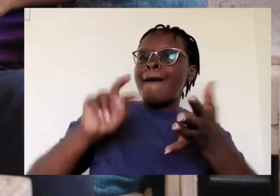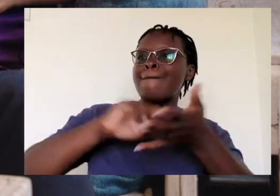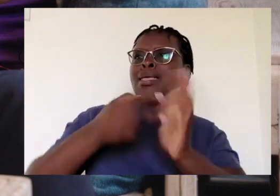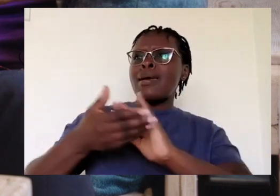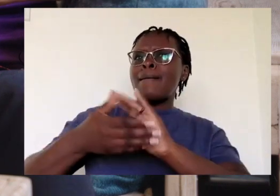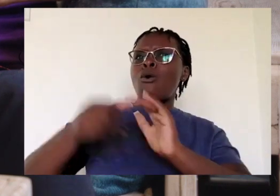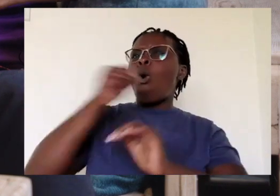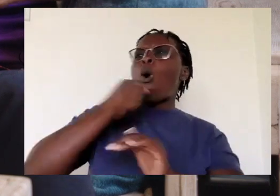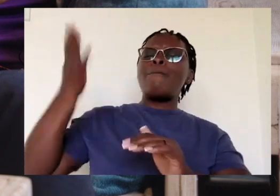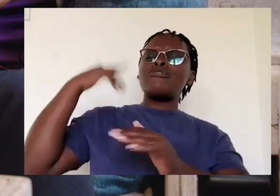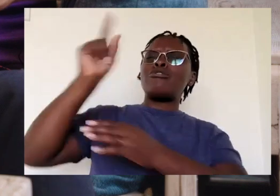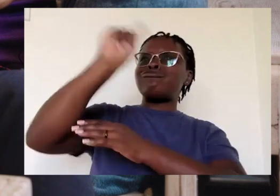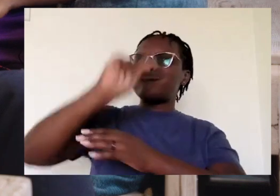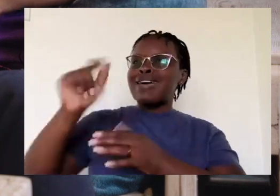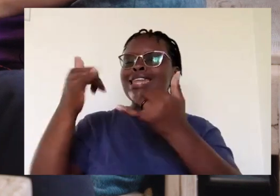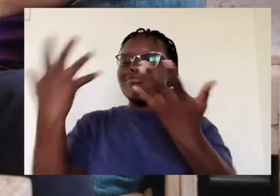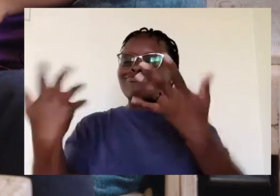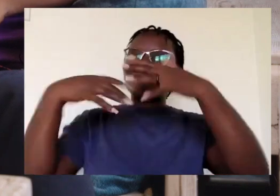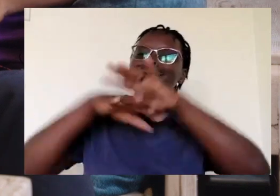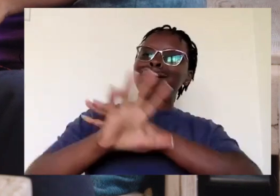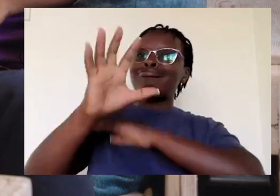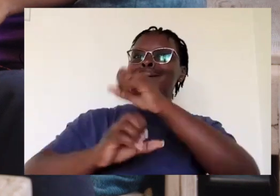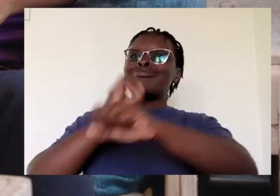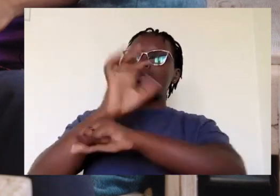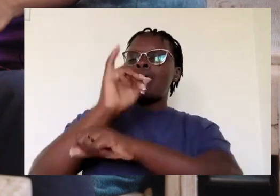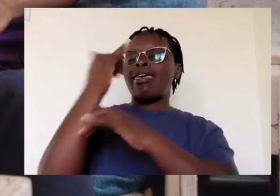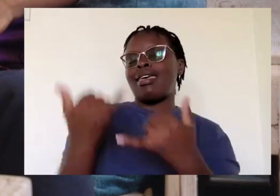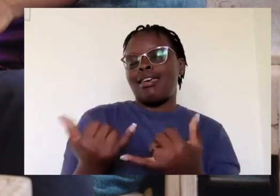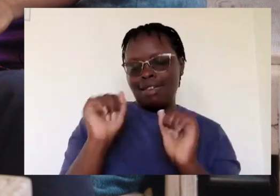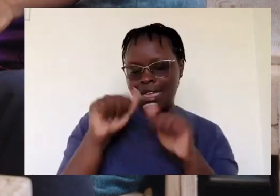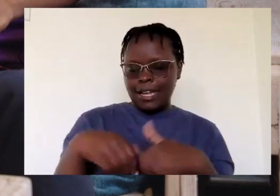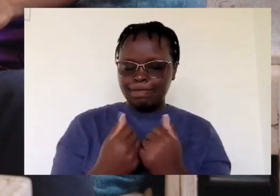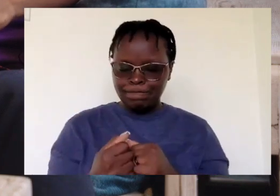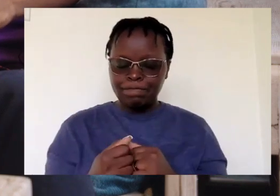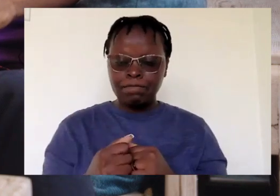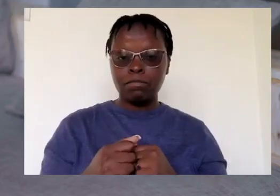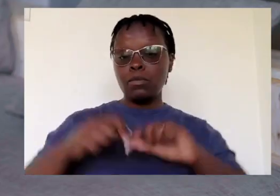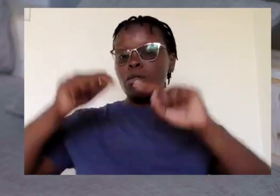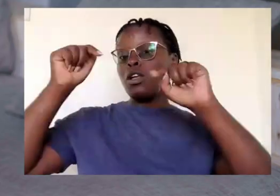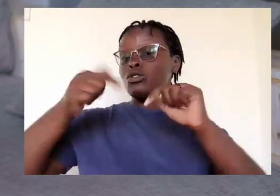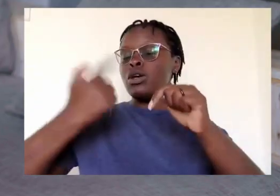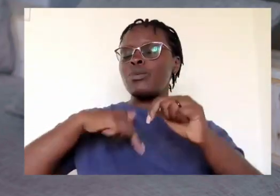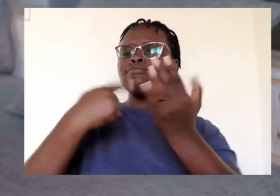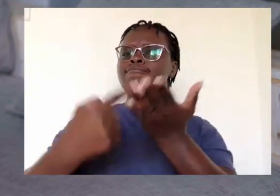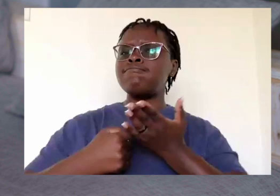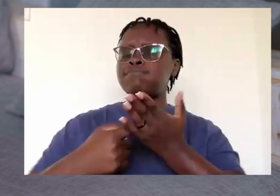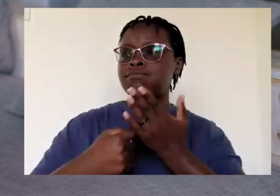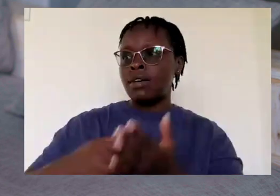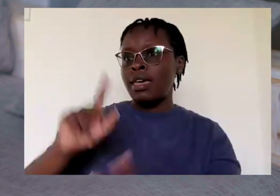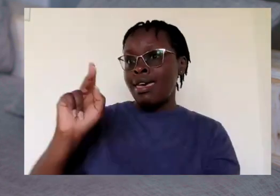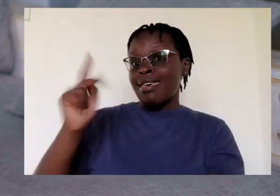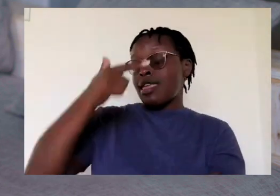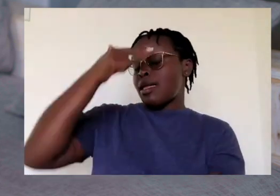curriculum, and also how to run coding clubs also in the classroom. Today we're just discussing about the Kenyan government's policy